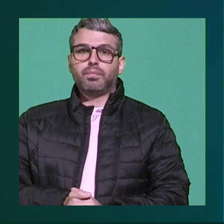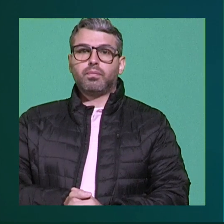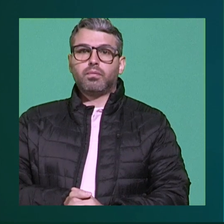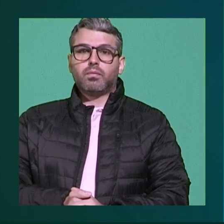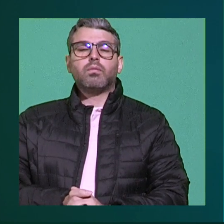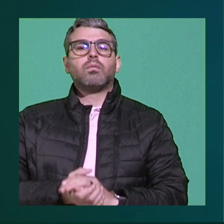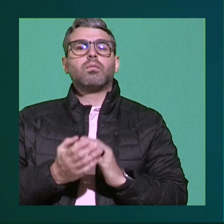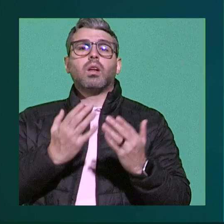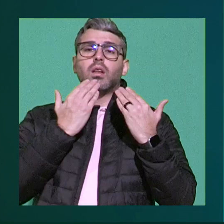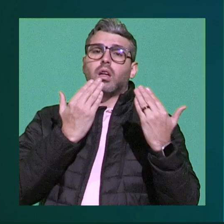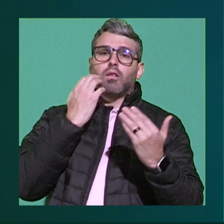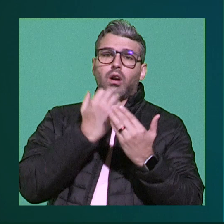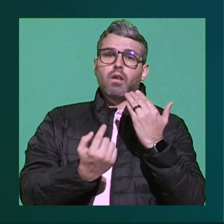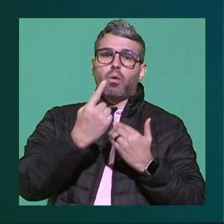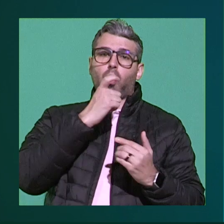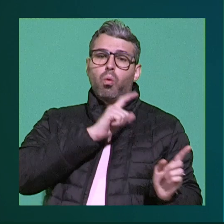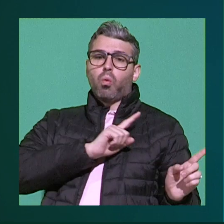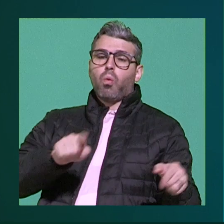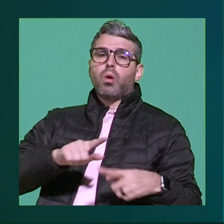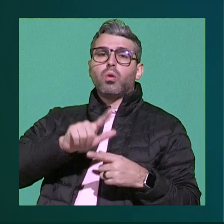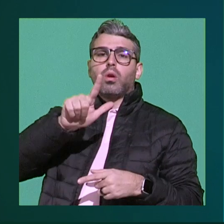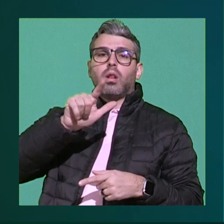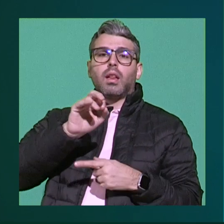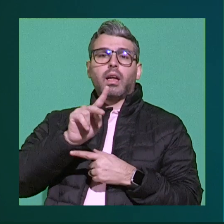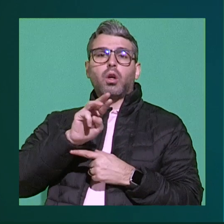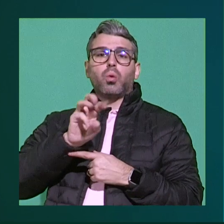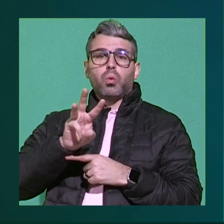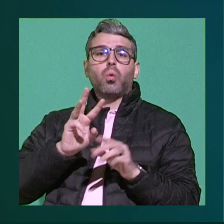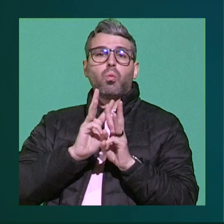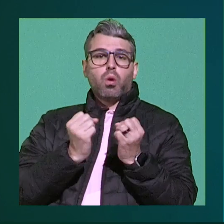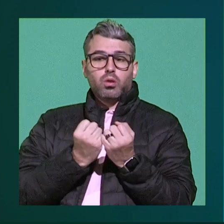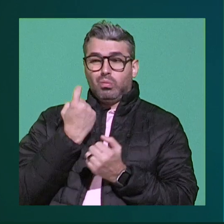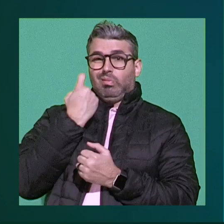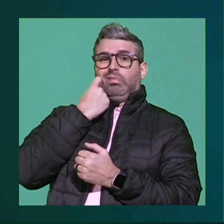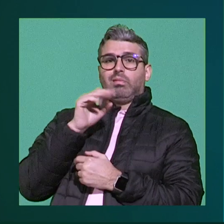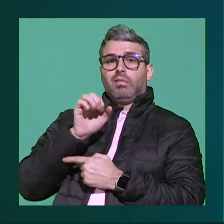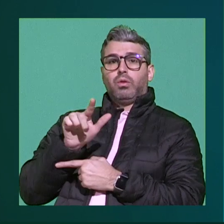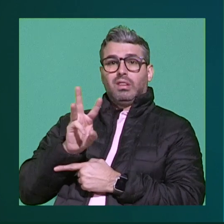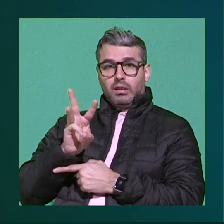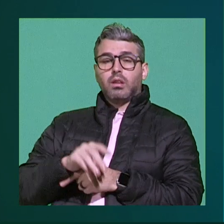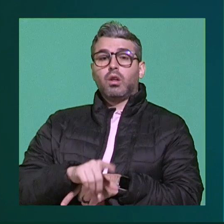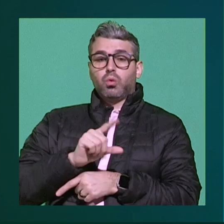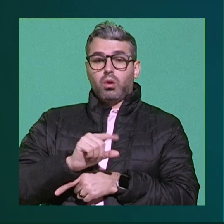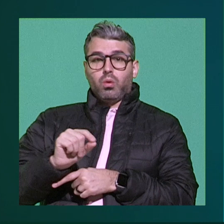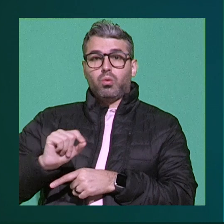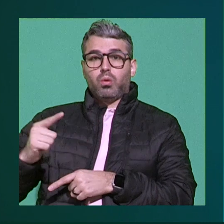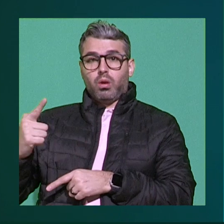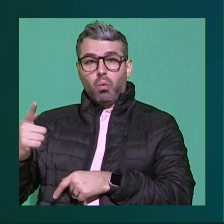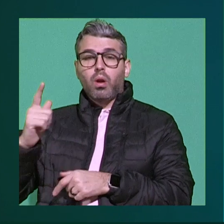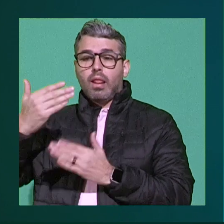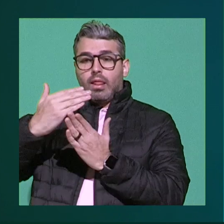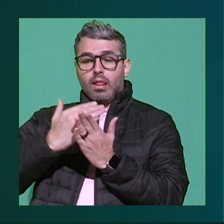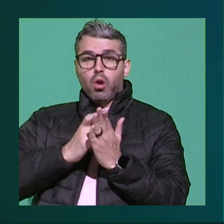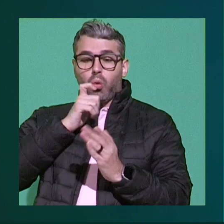Thank you to everyone who came out to the Link Crew Potential Leadership on February 6th. The 2020-21 Link Crew list will be emailed